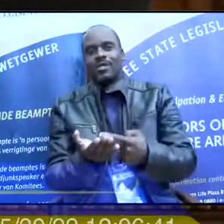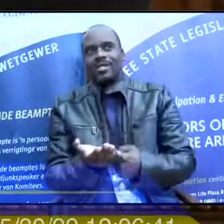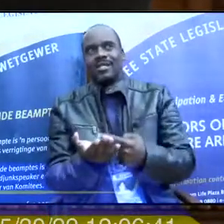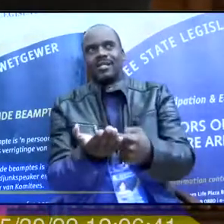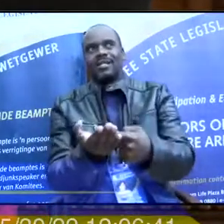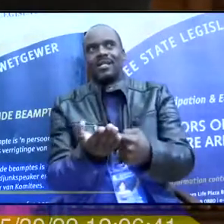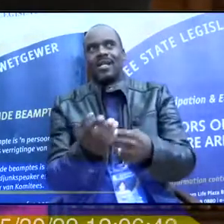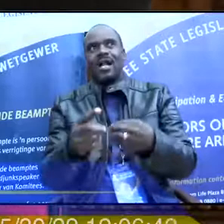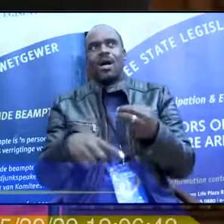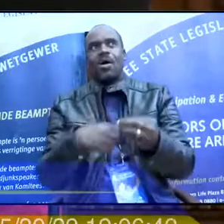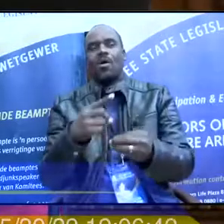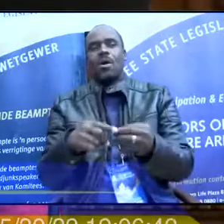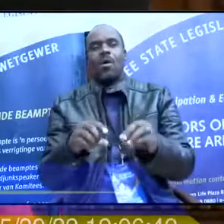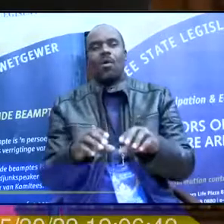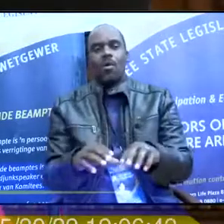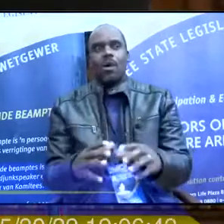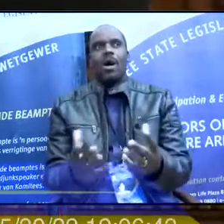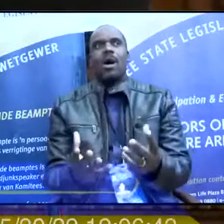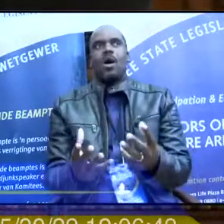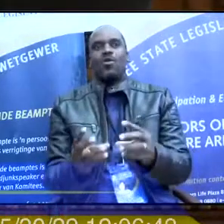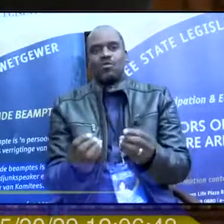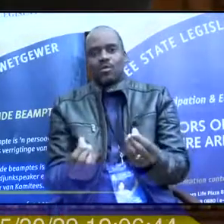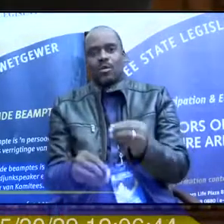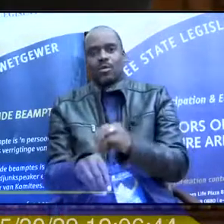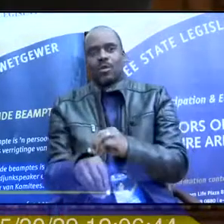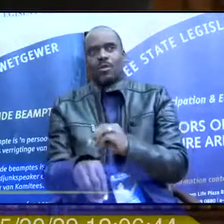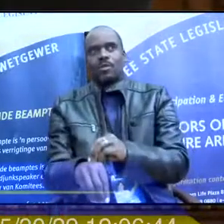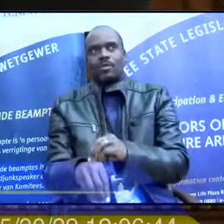how workers unite going forward